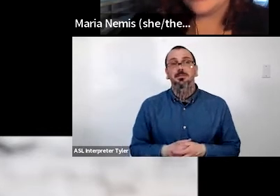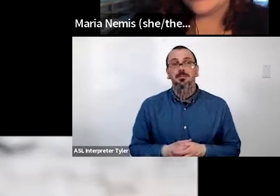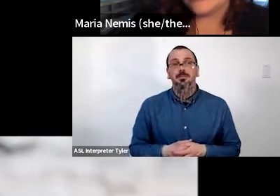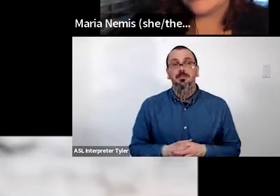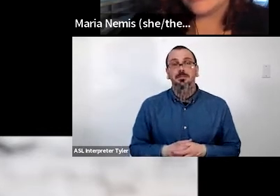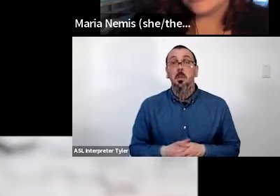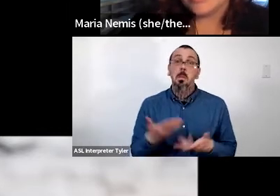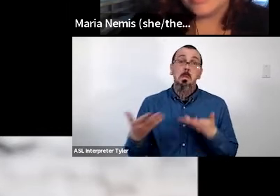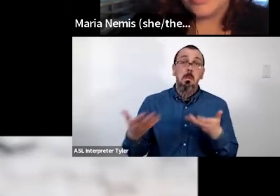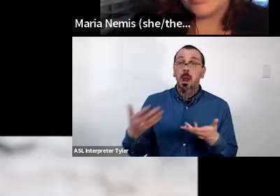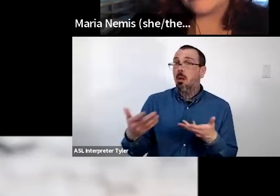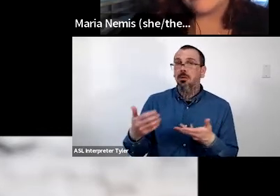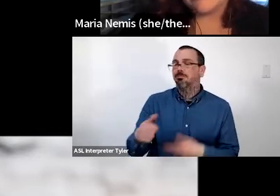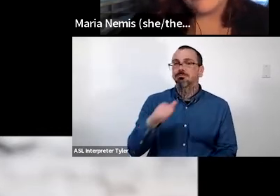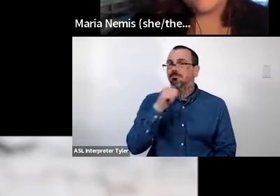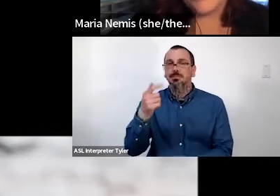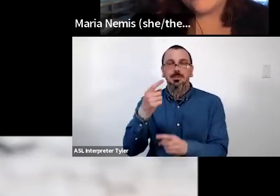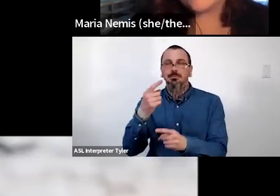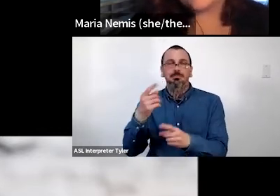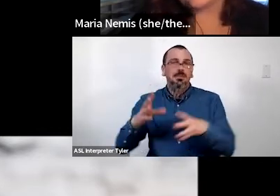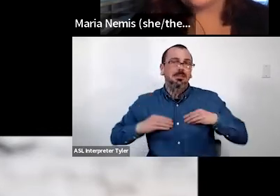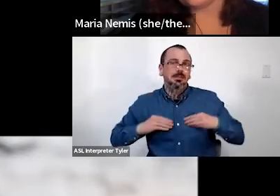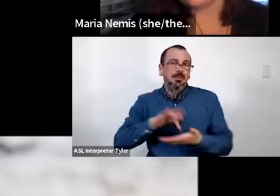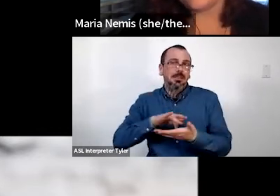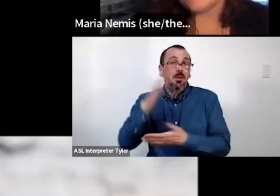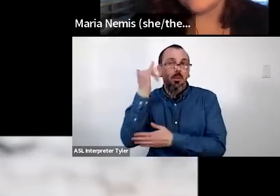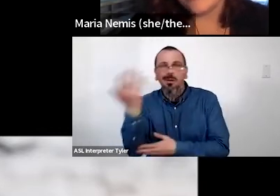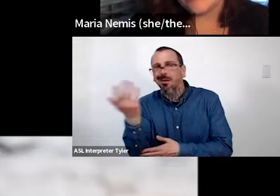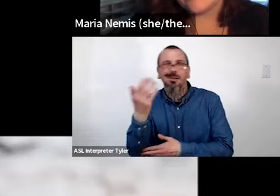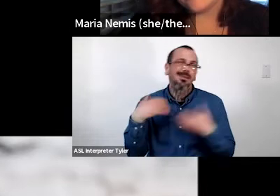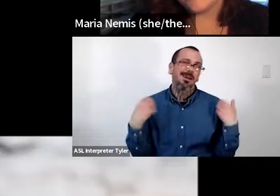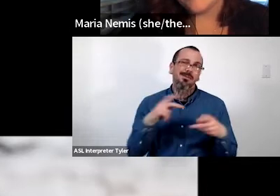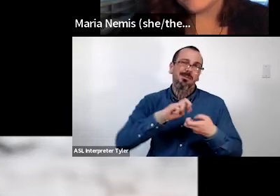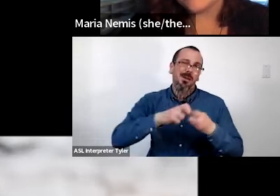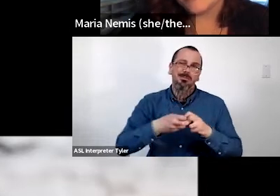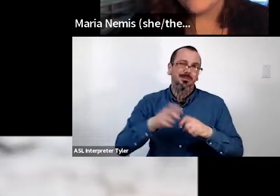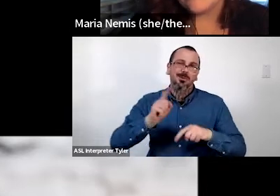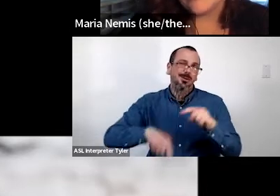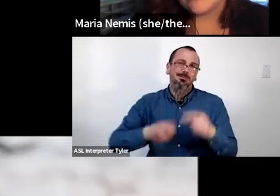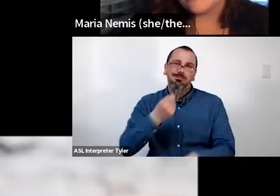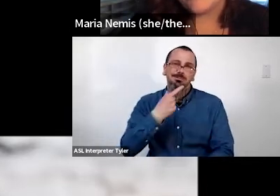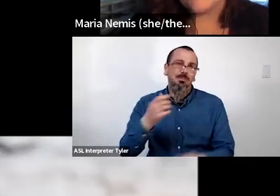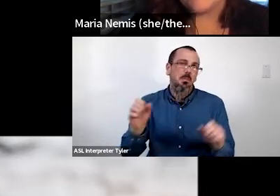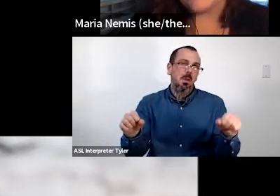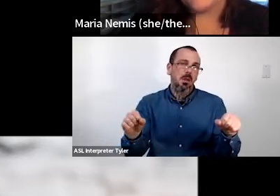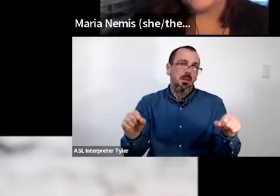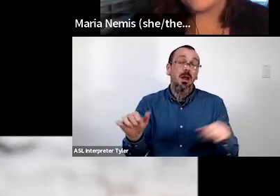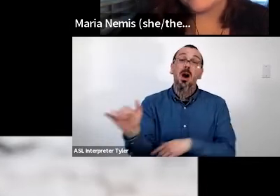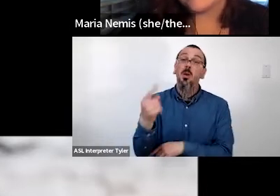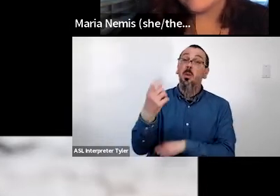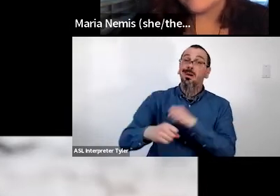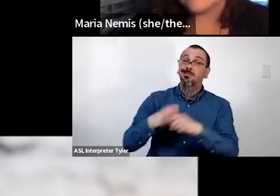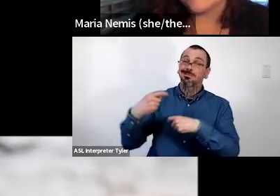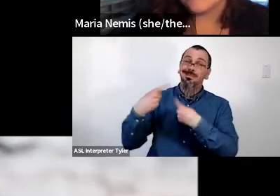other health concerns that are getting in the way. I also think that the past 12 months have very likely been impacted by COVID, and that may have impacted